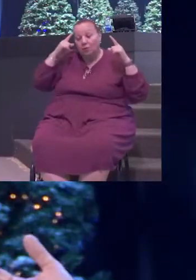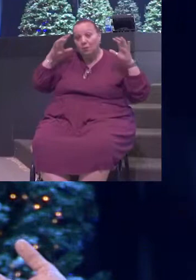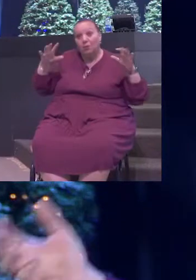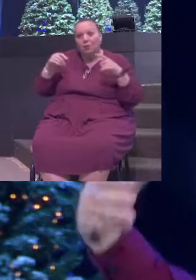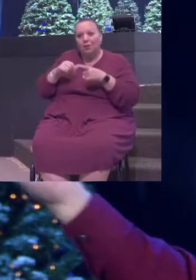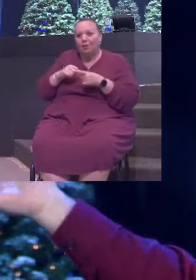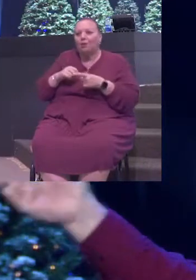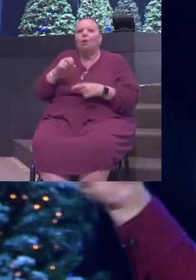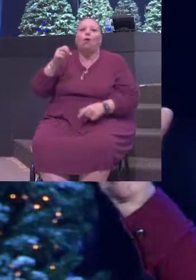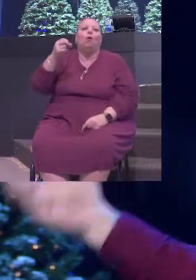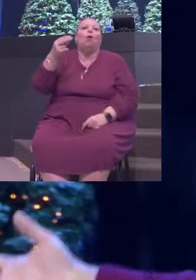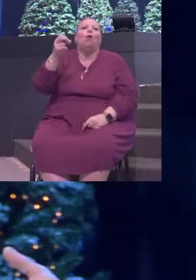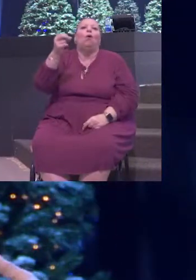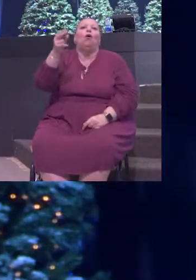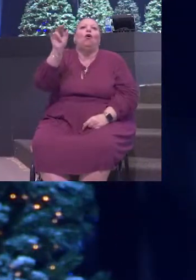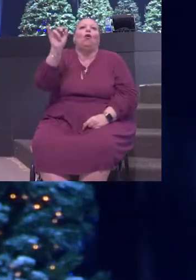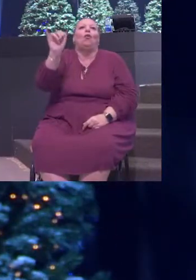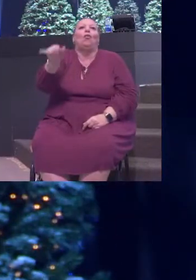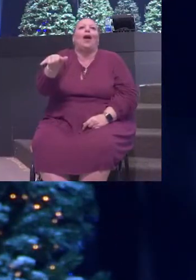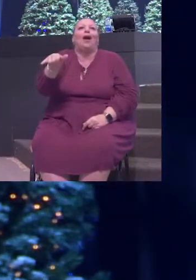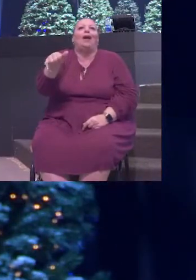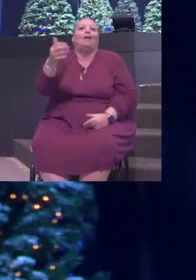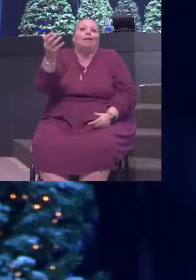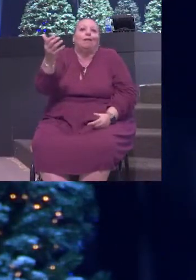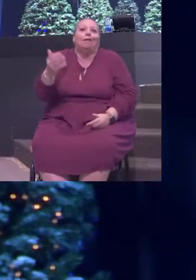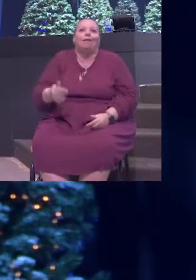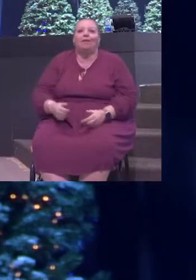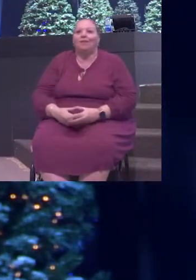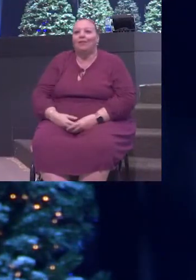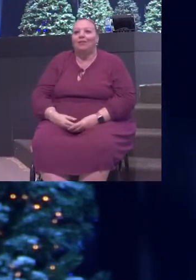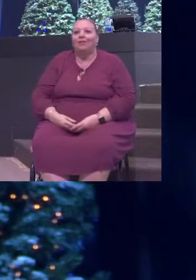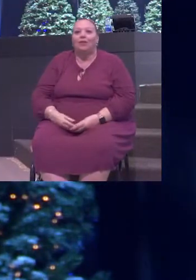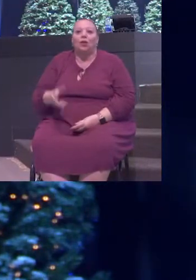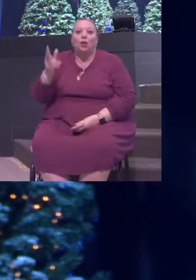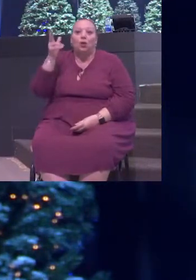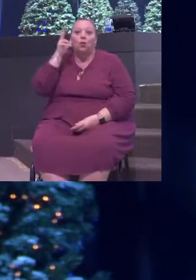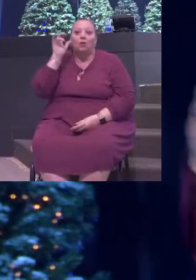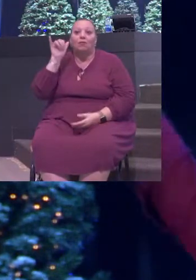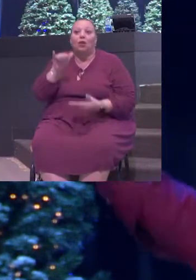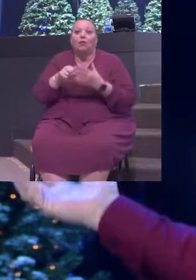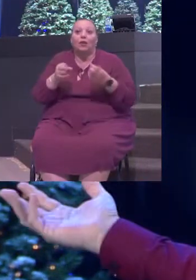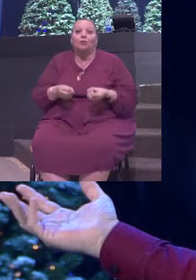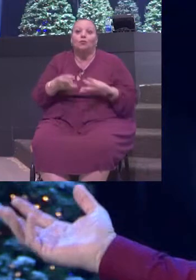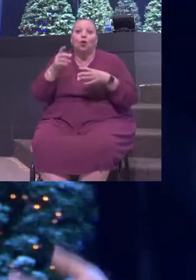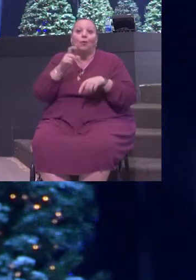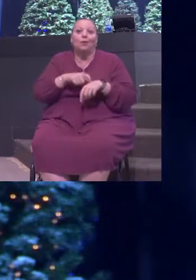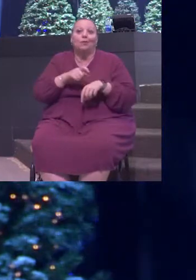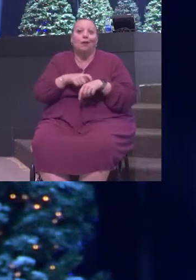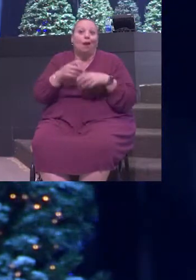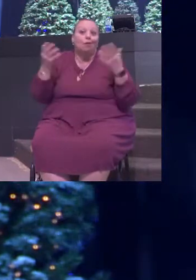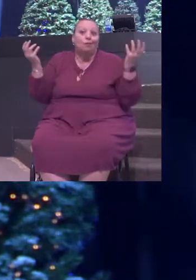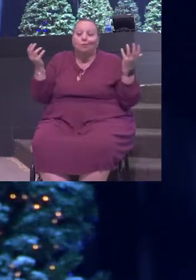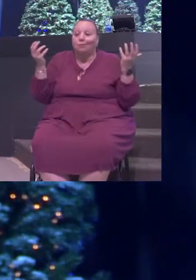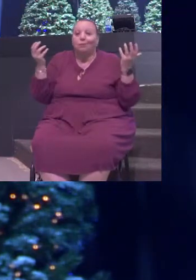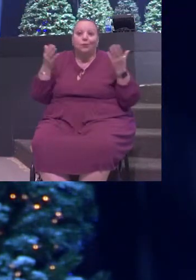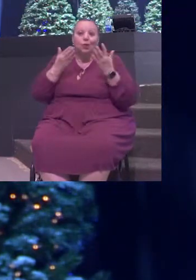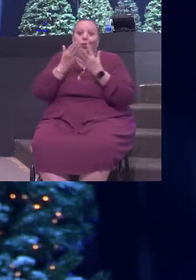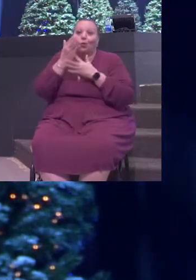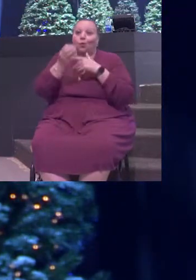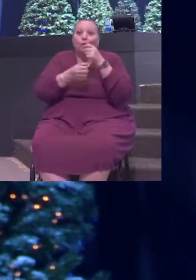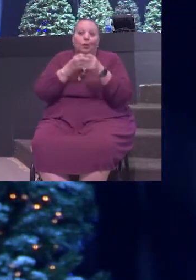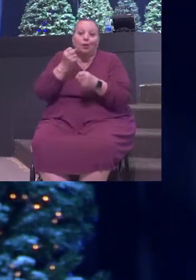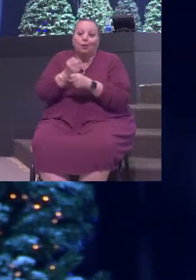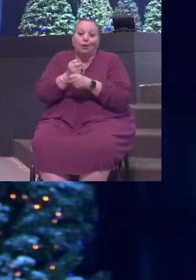me. And they go, oh, that. We've heard that so many times over the